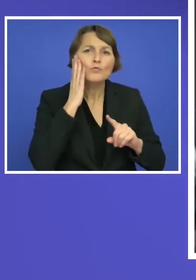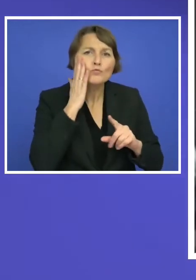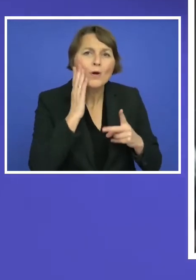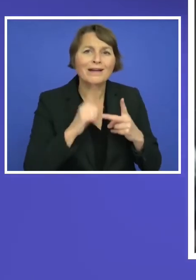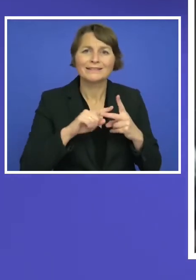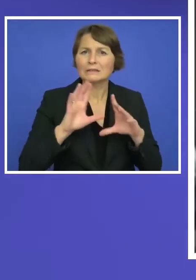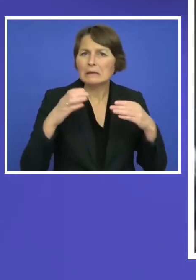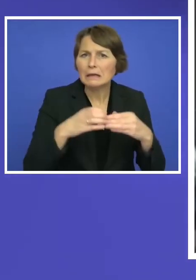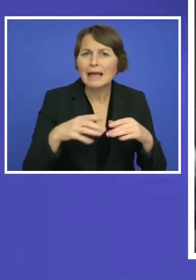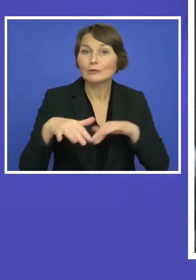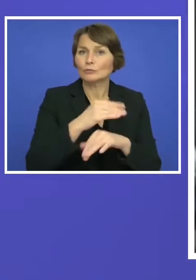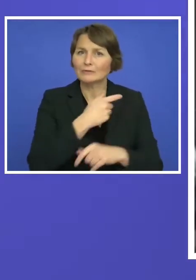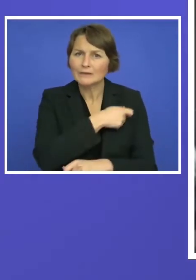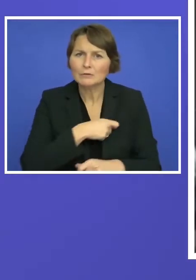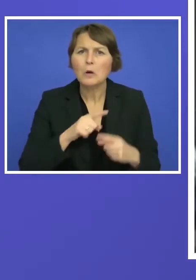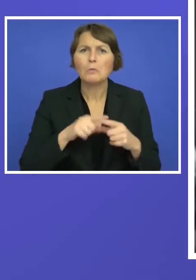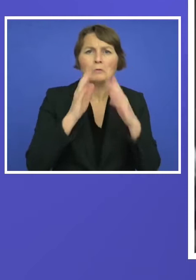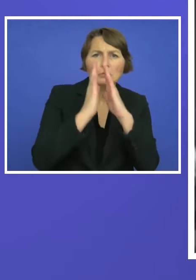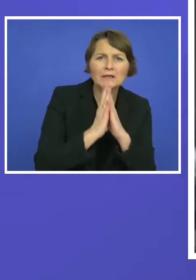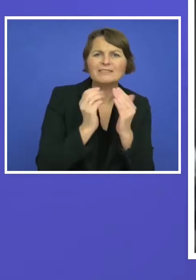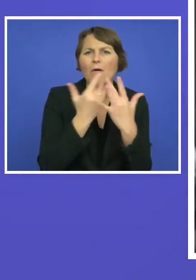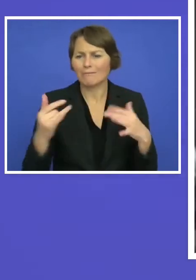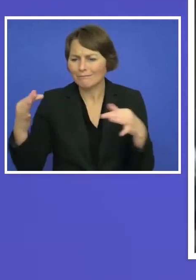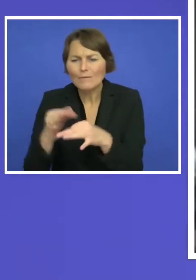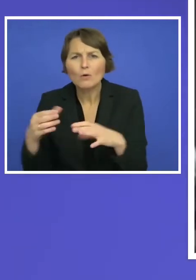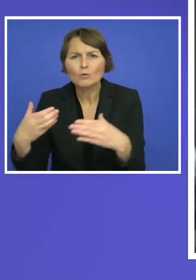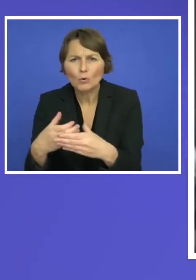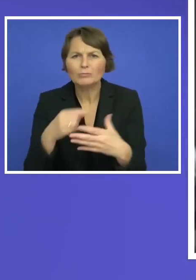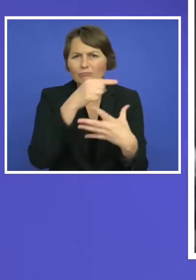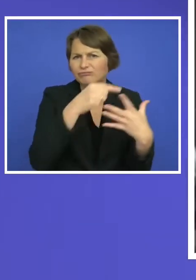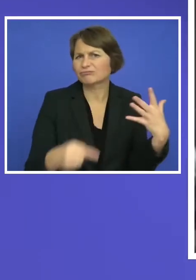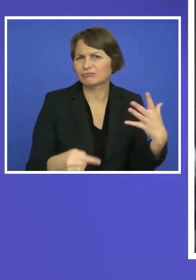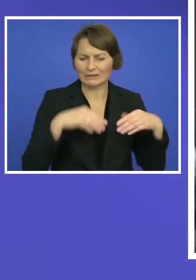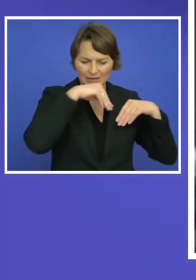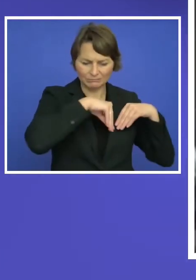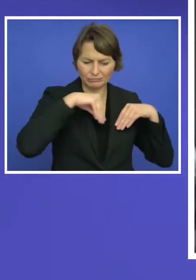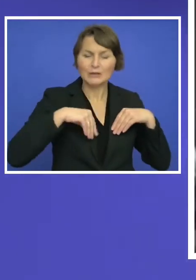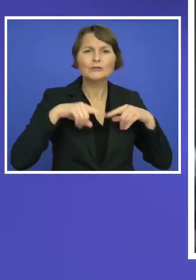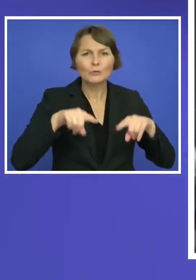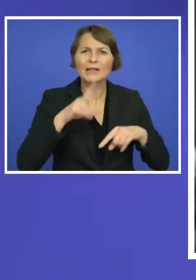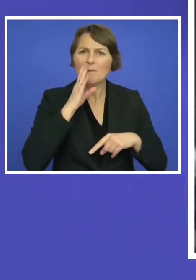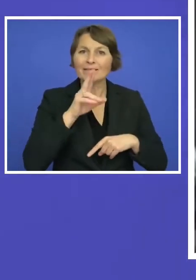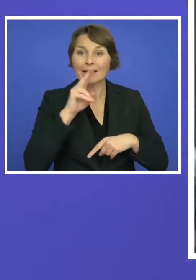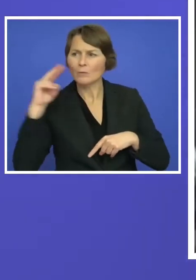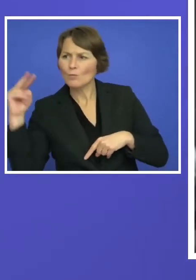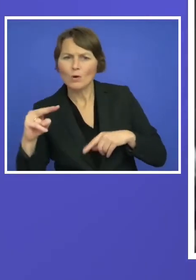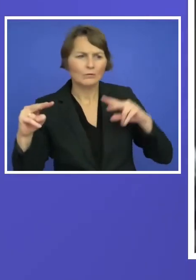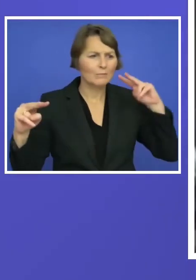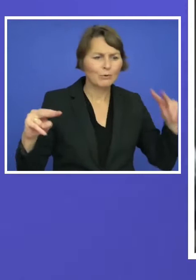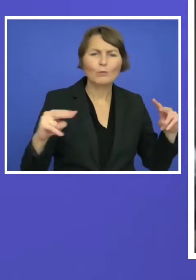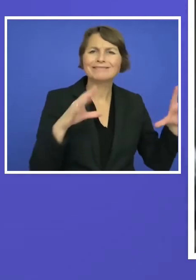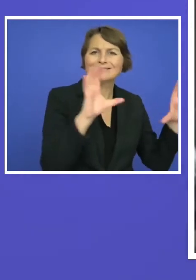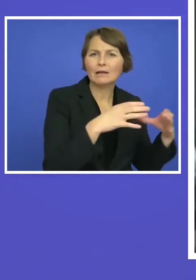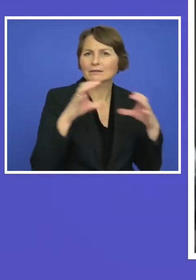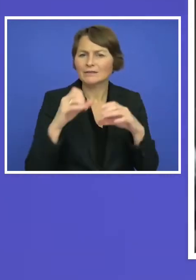religion, and being from other minority groups. We really must take an intersectional approach when we're talking about women's leadership, particularly